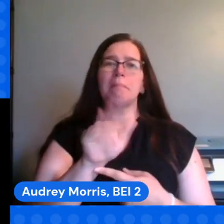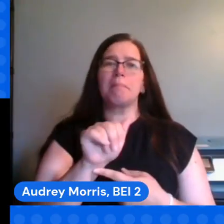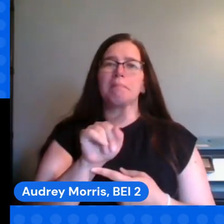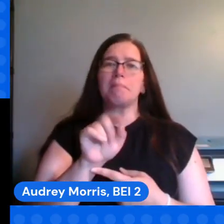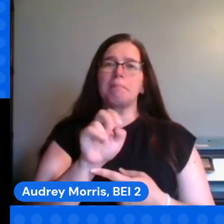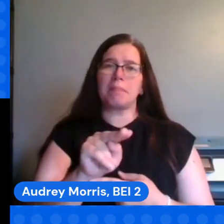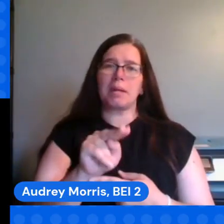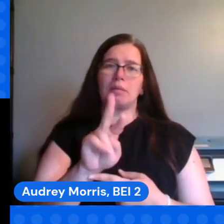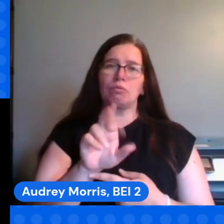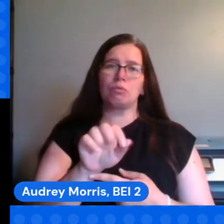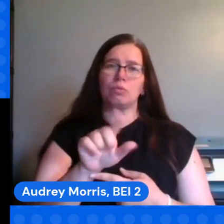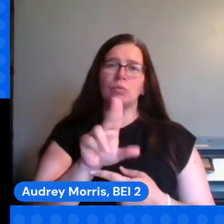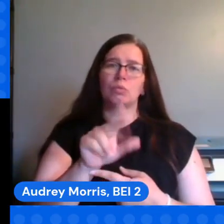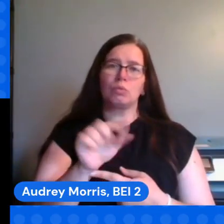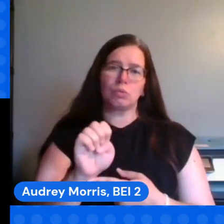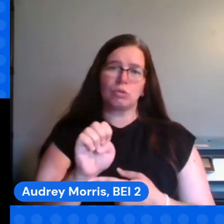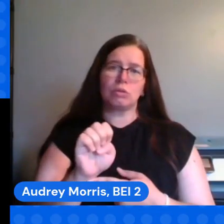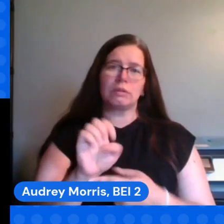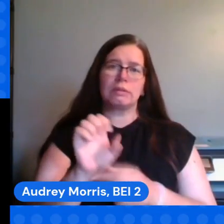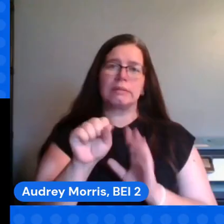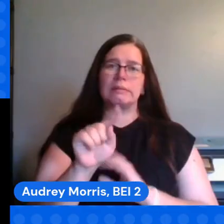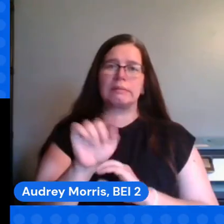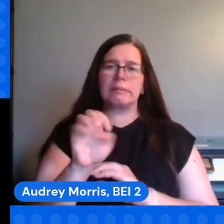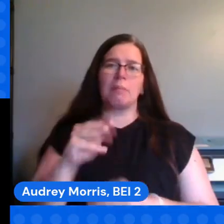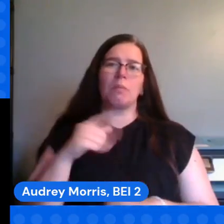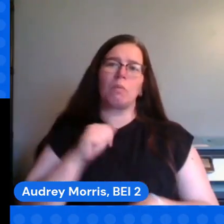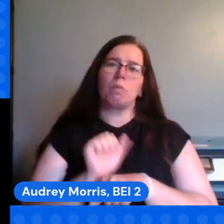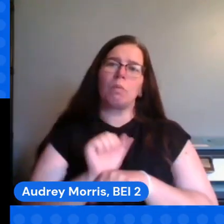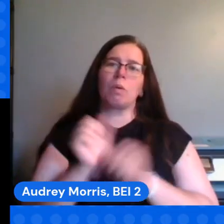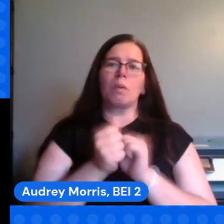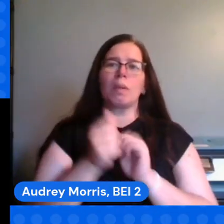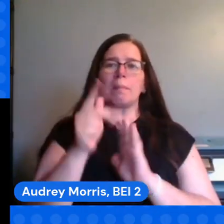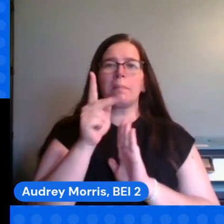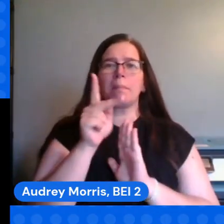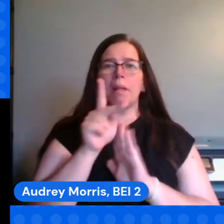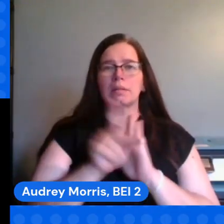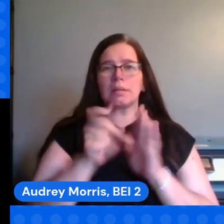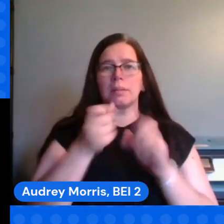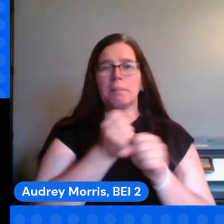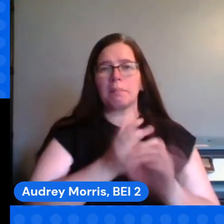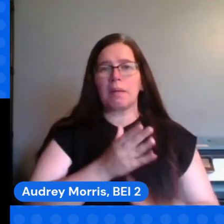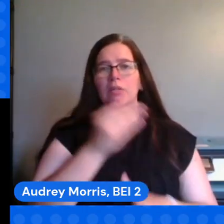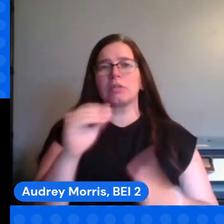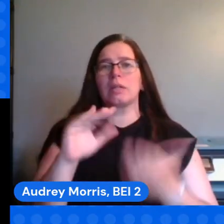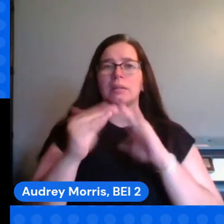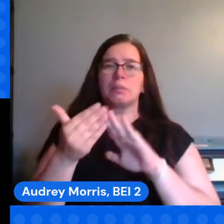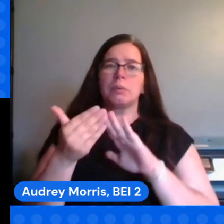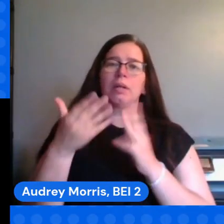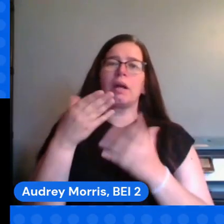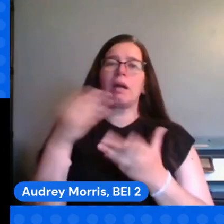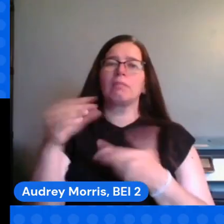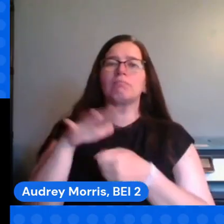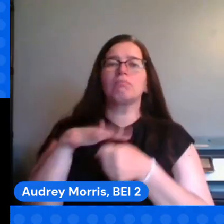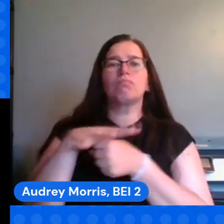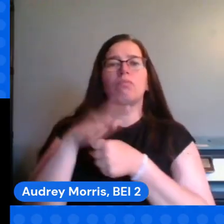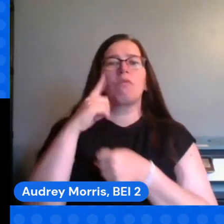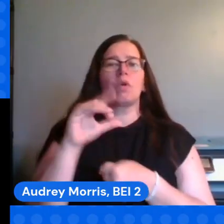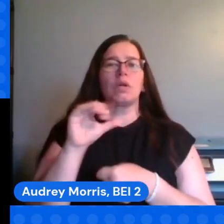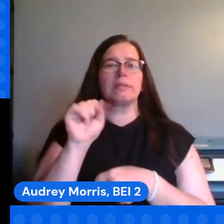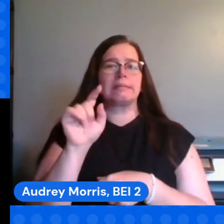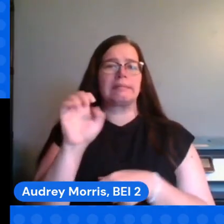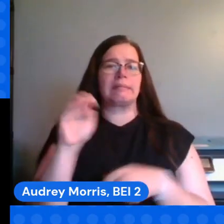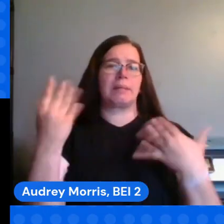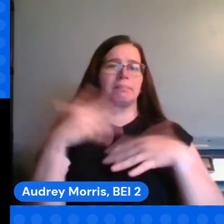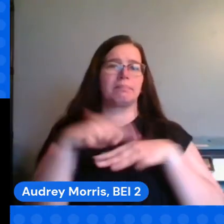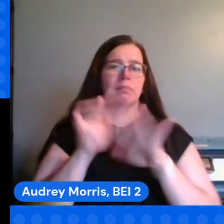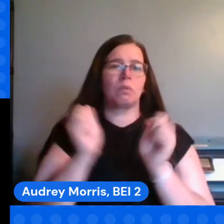we work primarily with policymakers, educators, and the community at large to integrate STEM into classroom learning in alignment